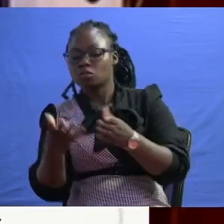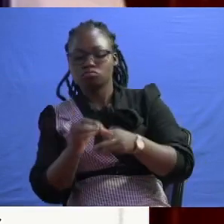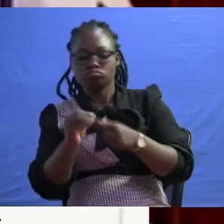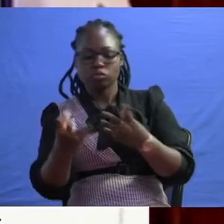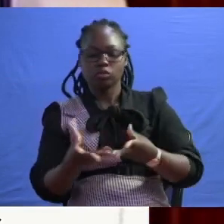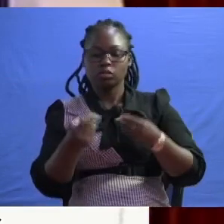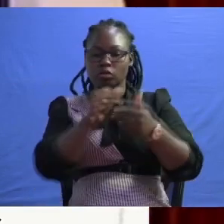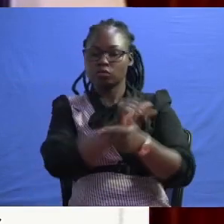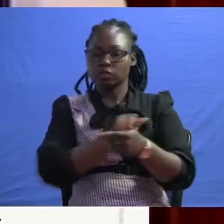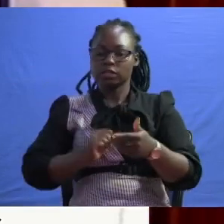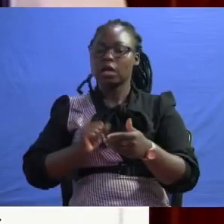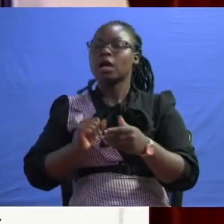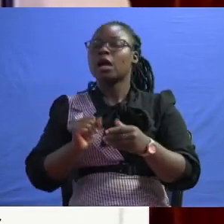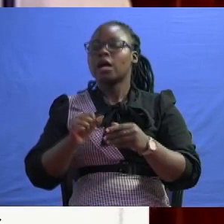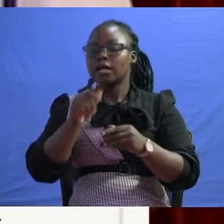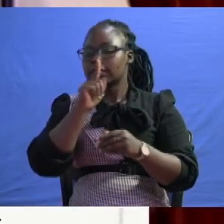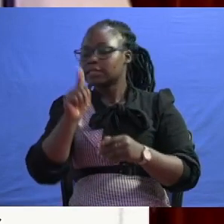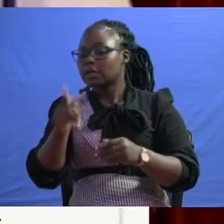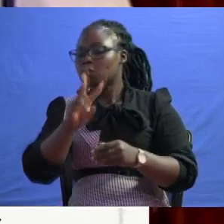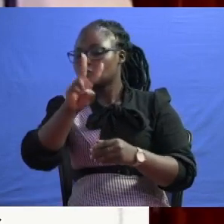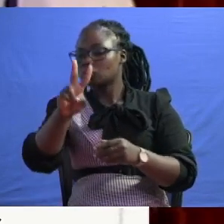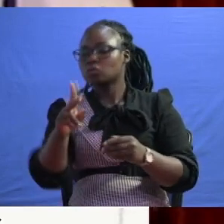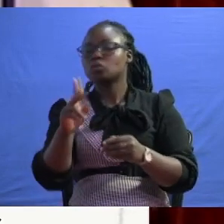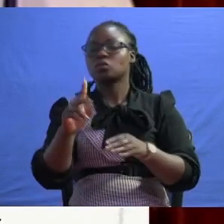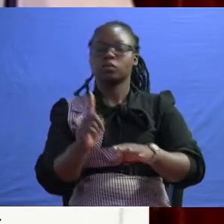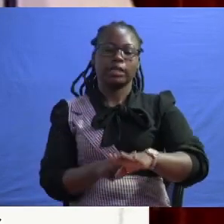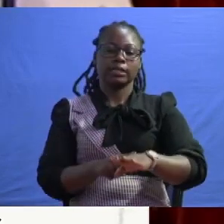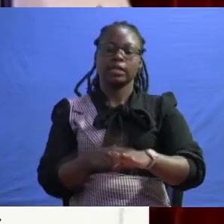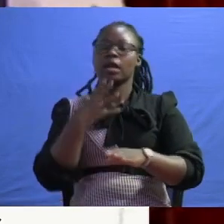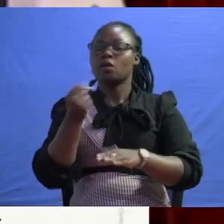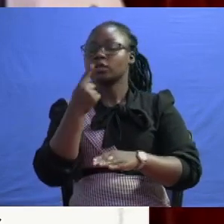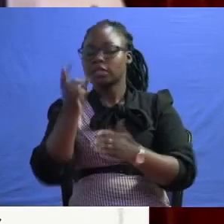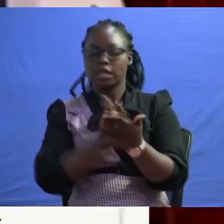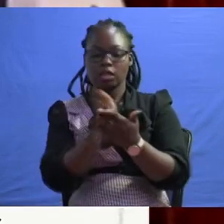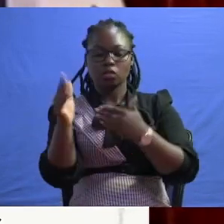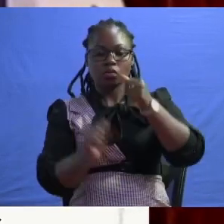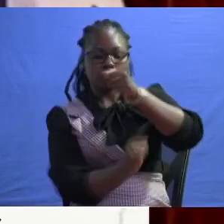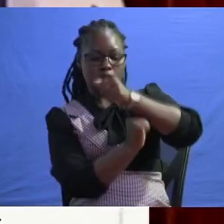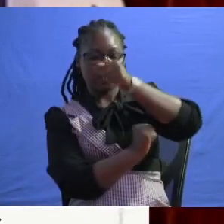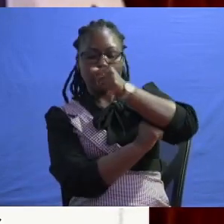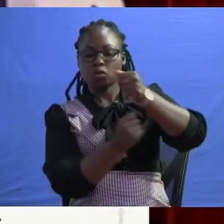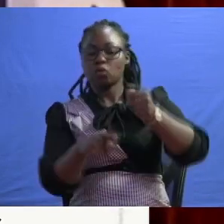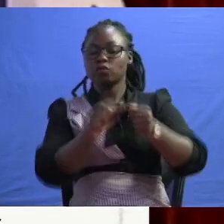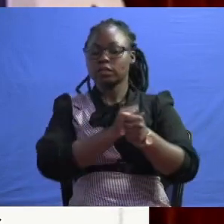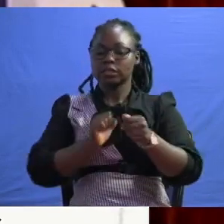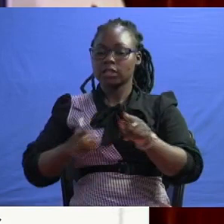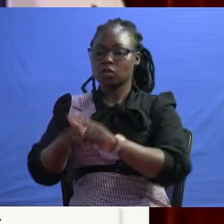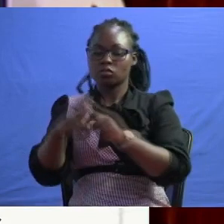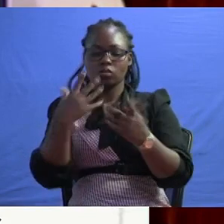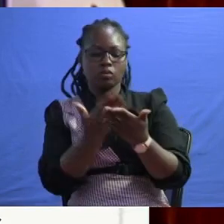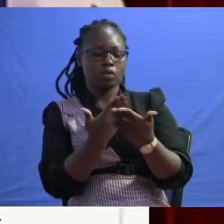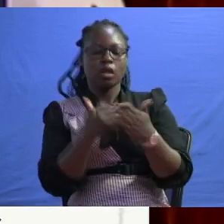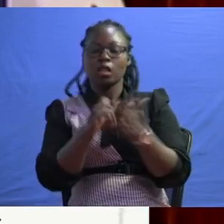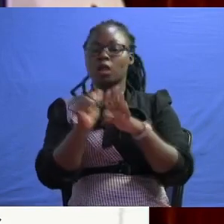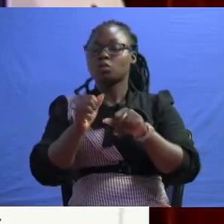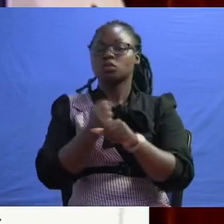been summoned twice. And I want to say that through the support of this Senate and the recommendations that he has been able to